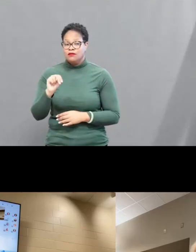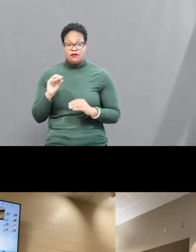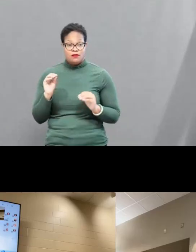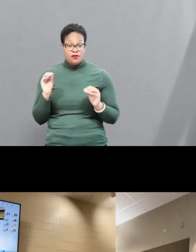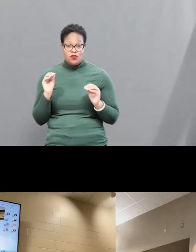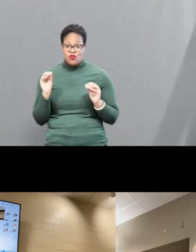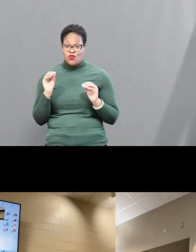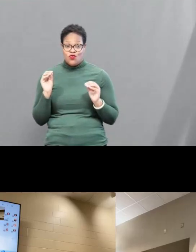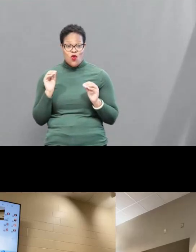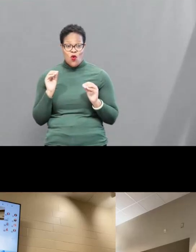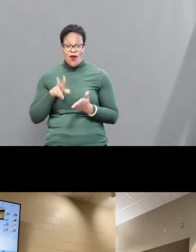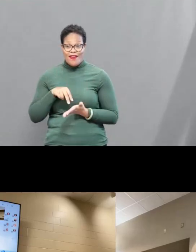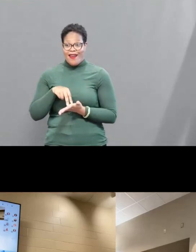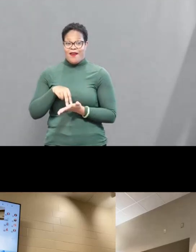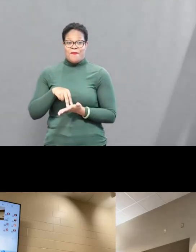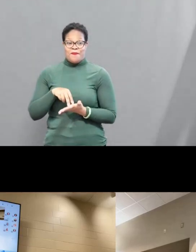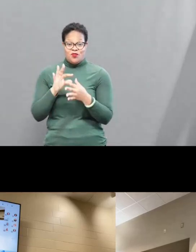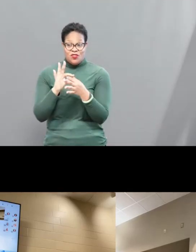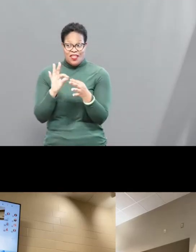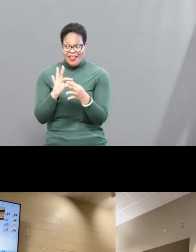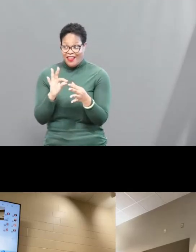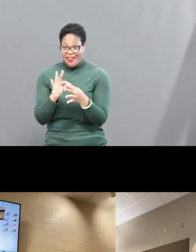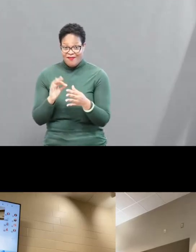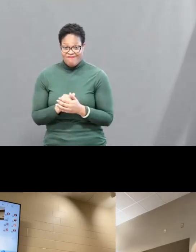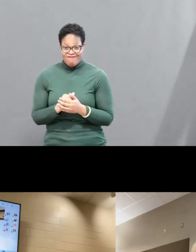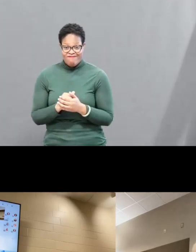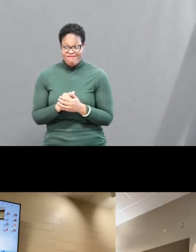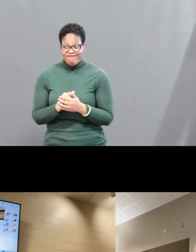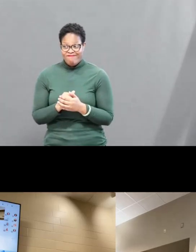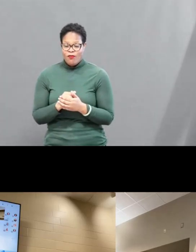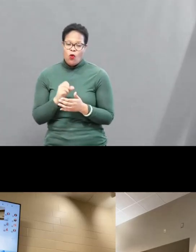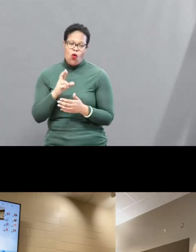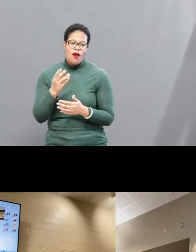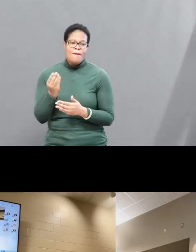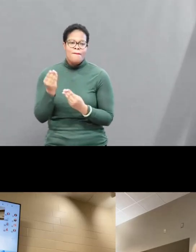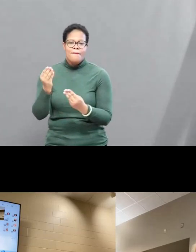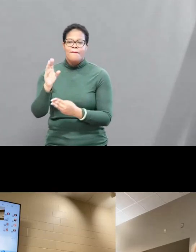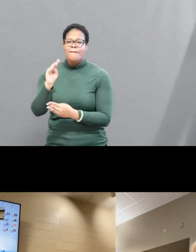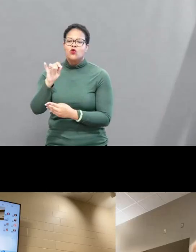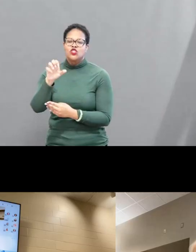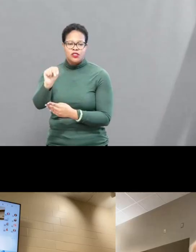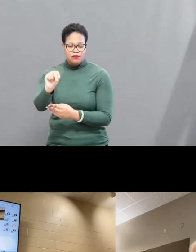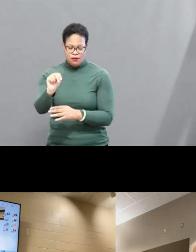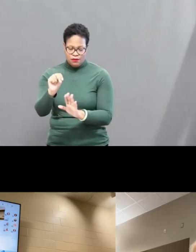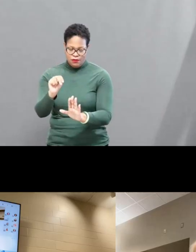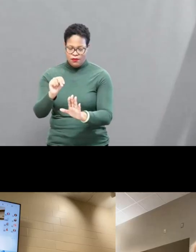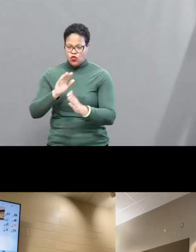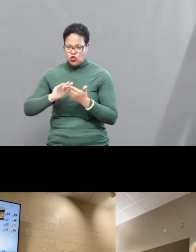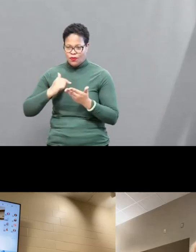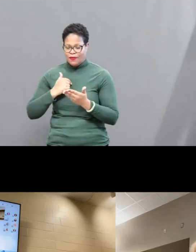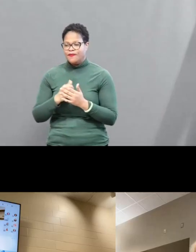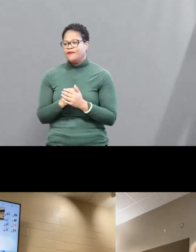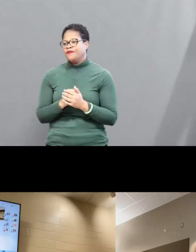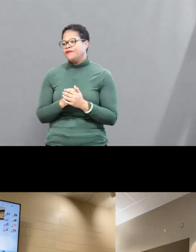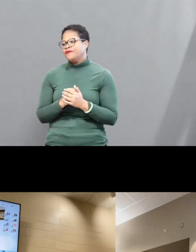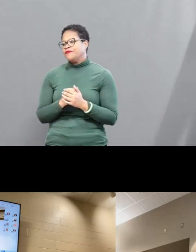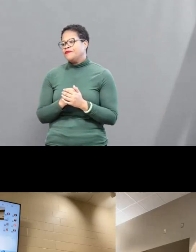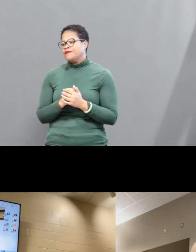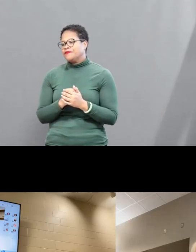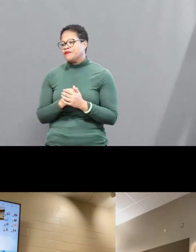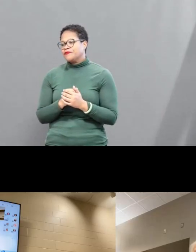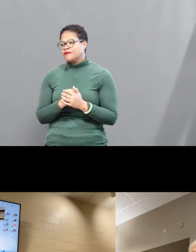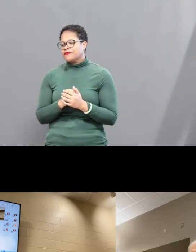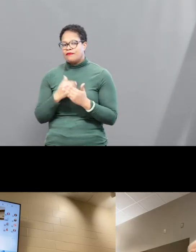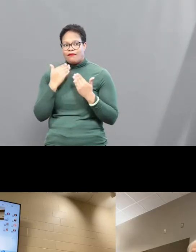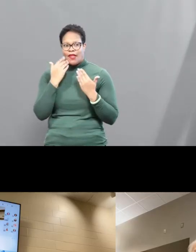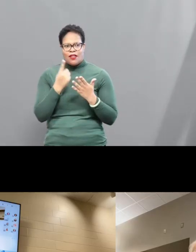Nobody got up to say anything, or a motion, excuse me. And